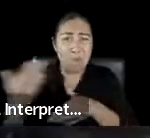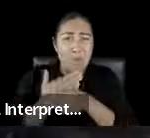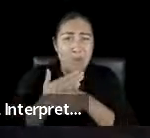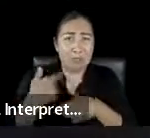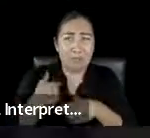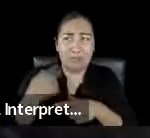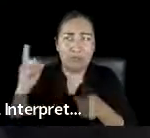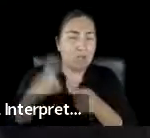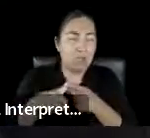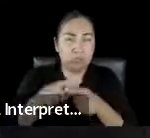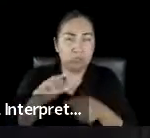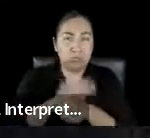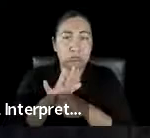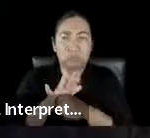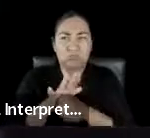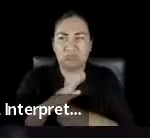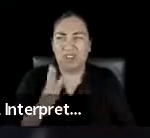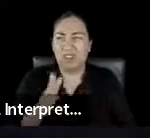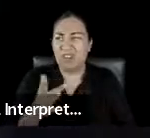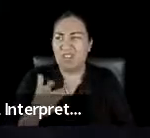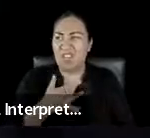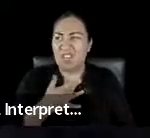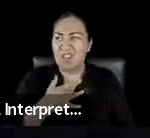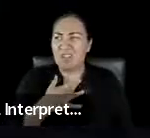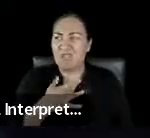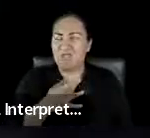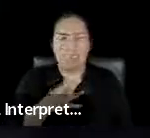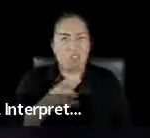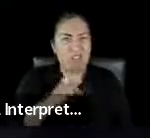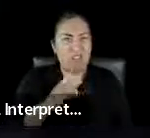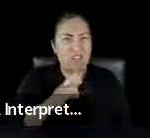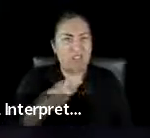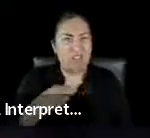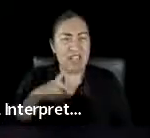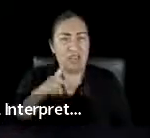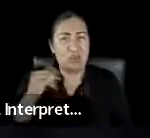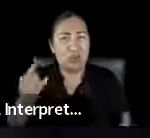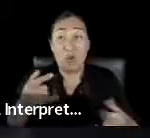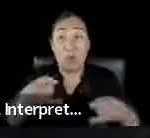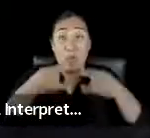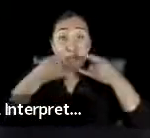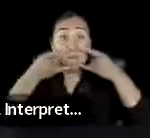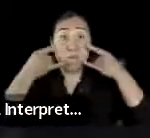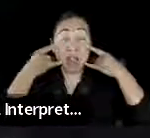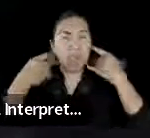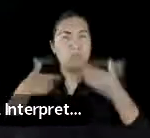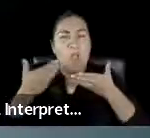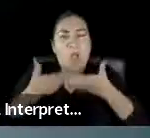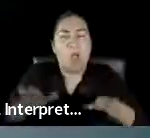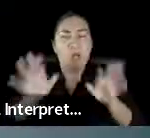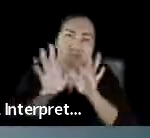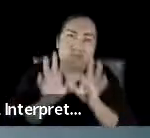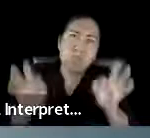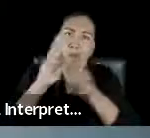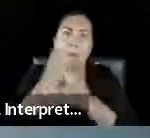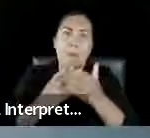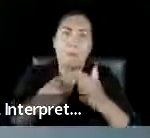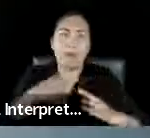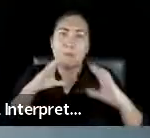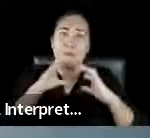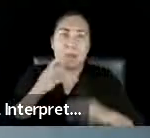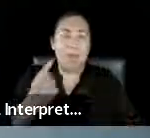I never felt as alone as I do now. With masks, I've lost a key component of my communication, and I'm completely